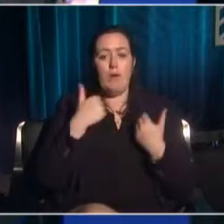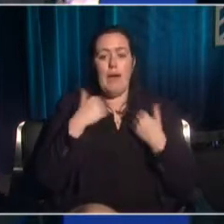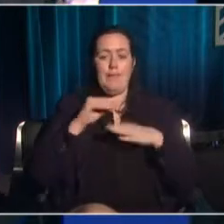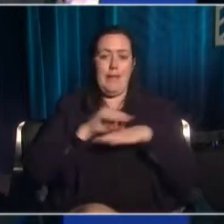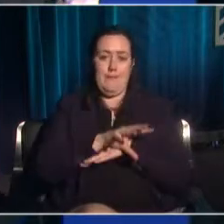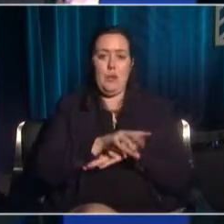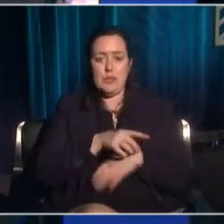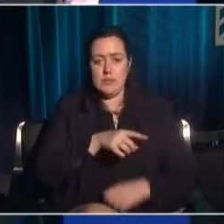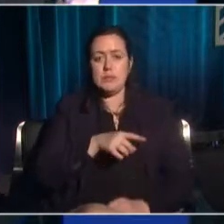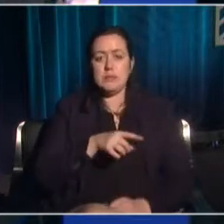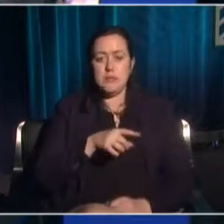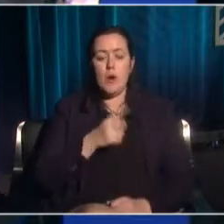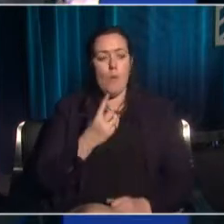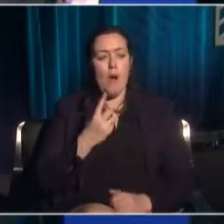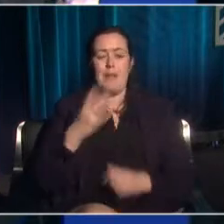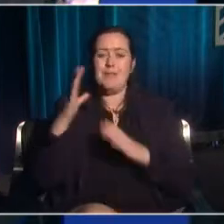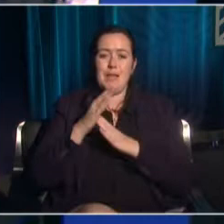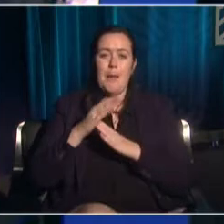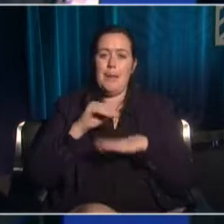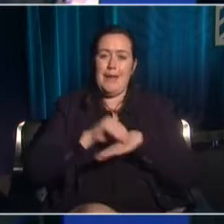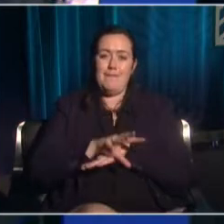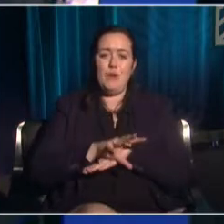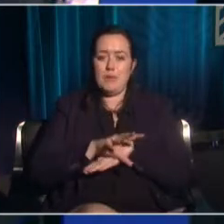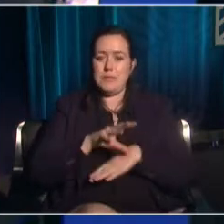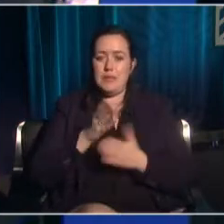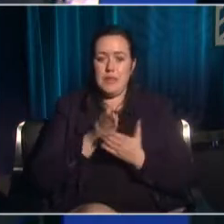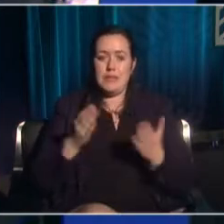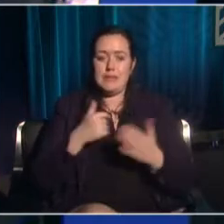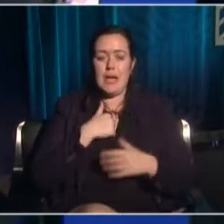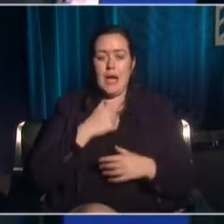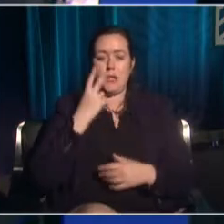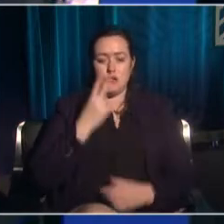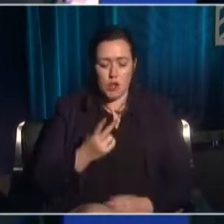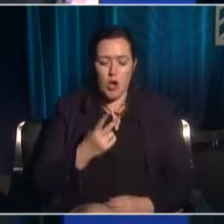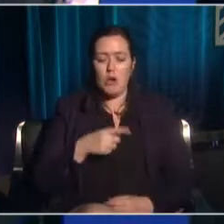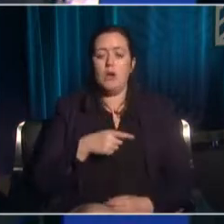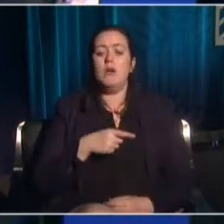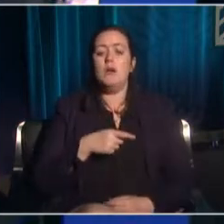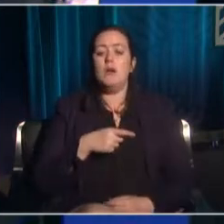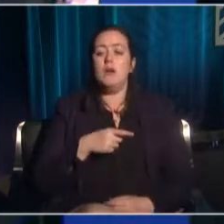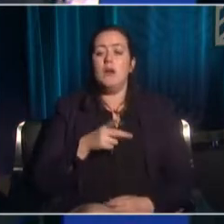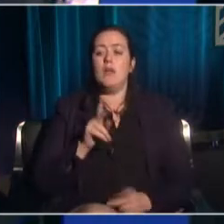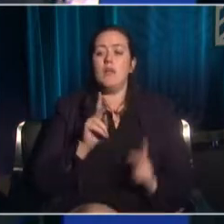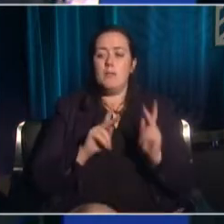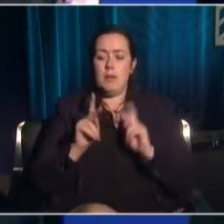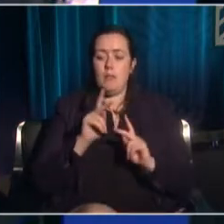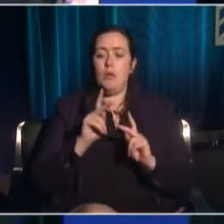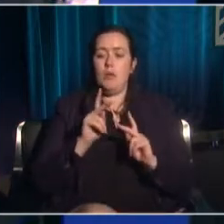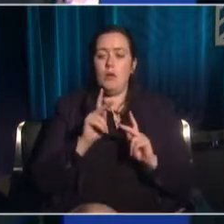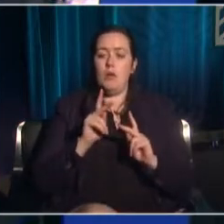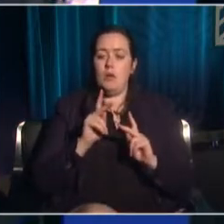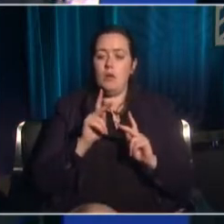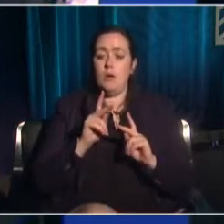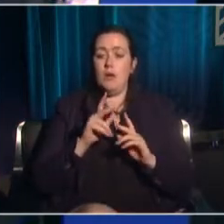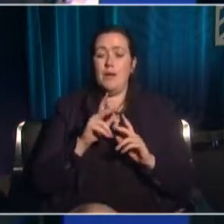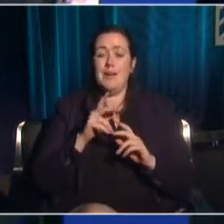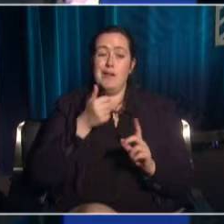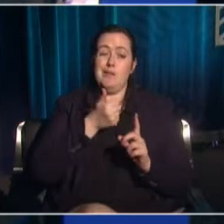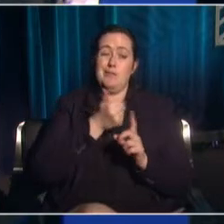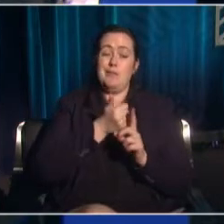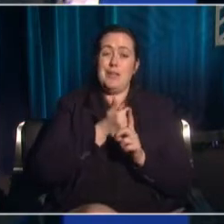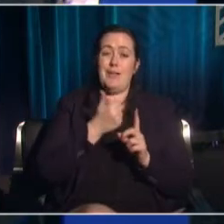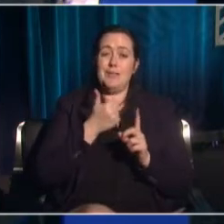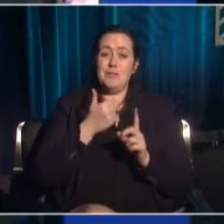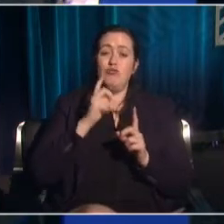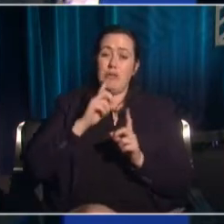influential things I've ever seen when I was at Davos years ago was the people who had the greatest influence on CEOs taking climate change seriously